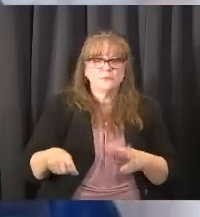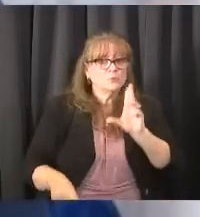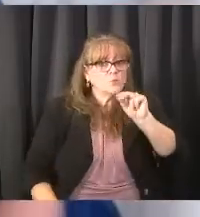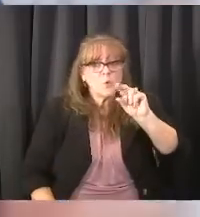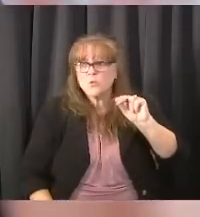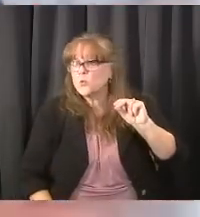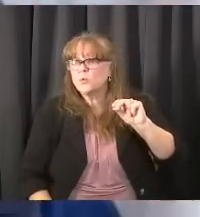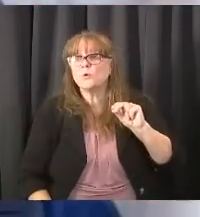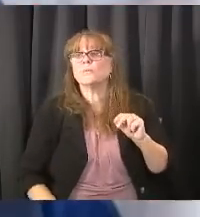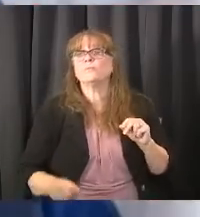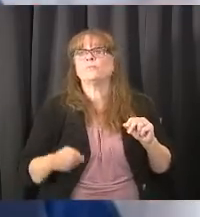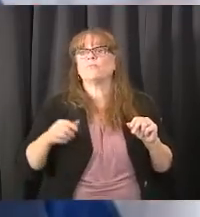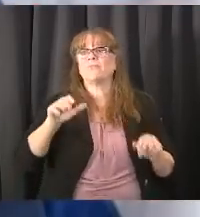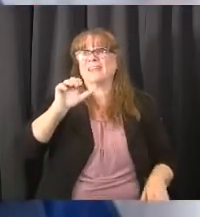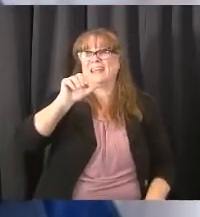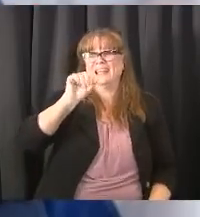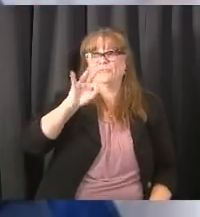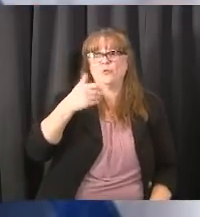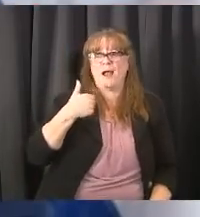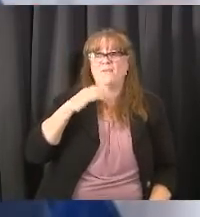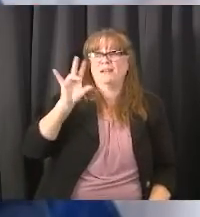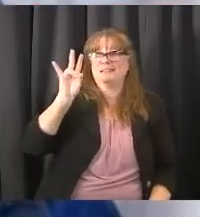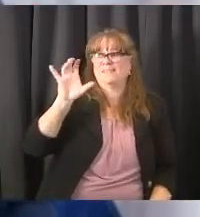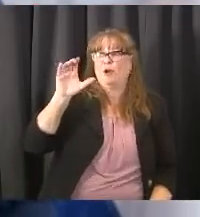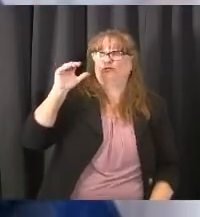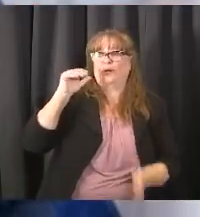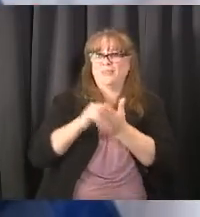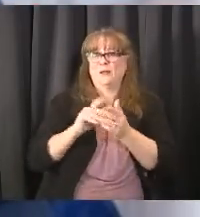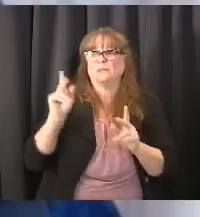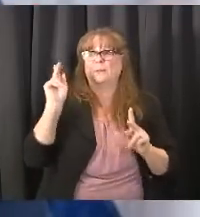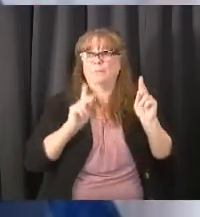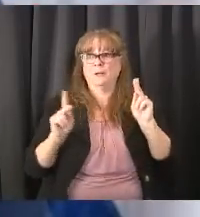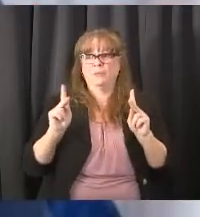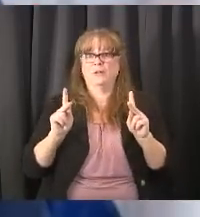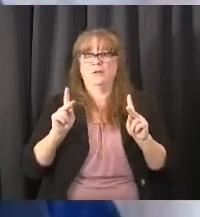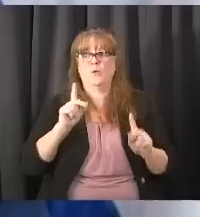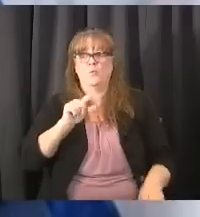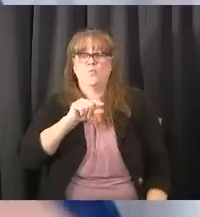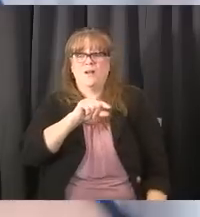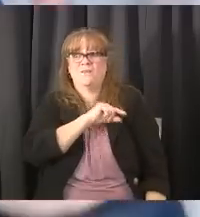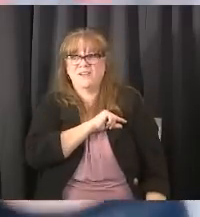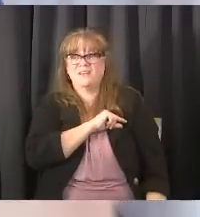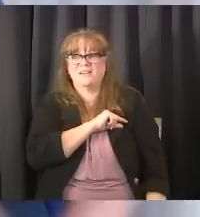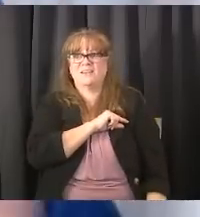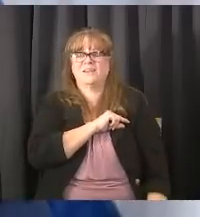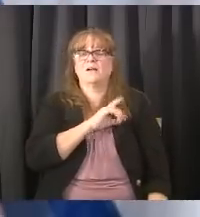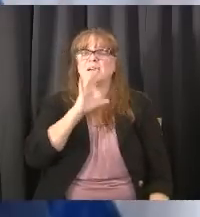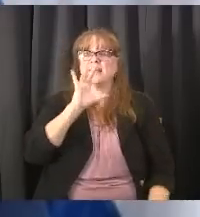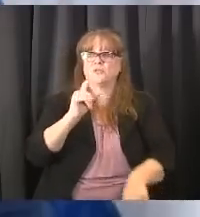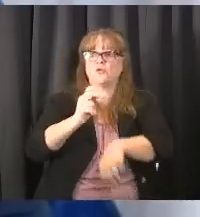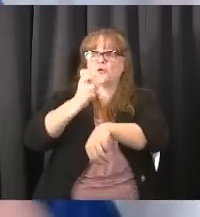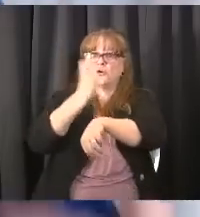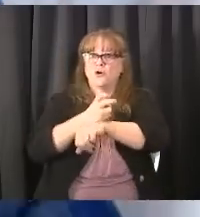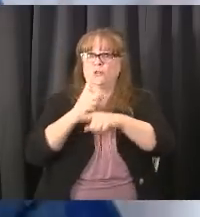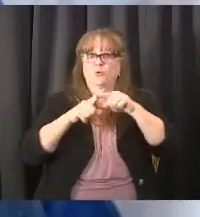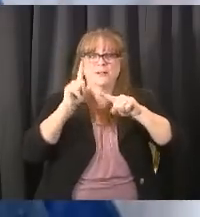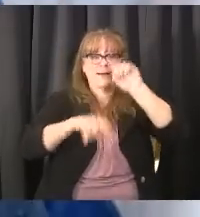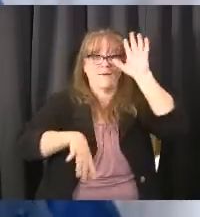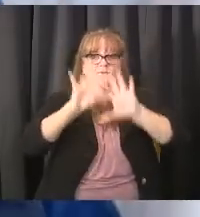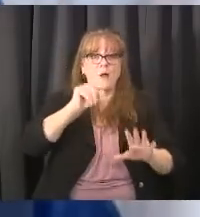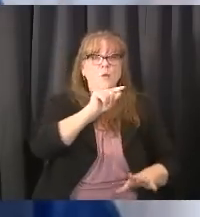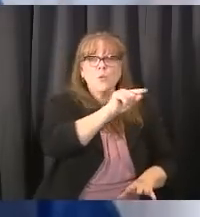are eligible. That's a big segment of our state population. So we expect that our providers are working to find people